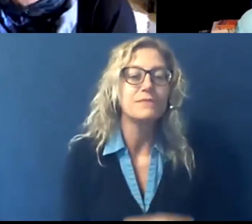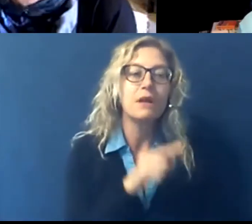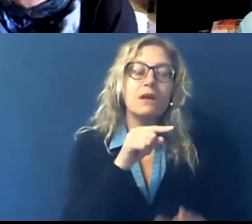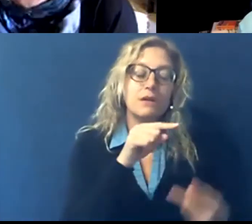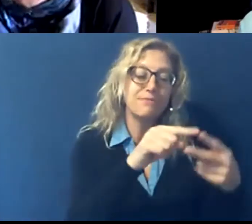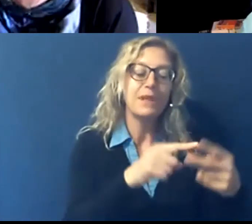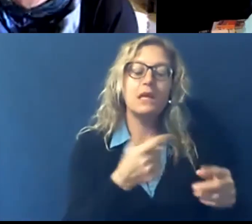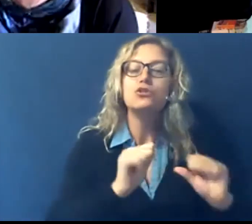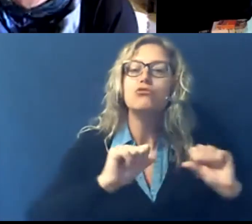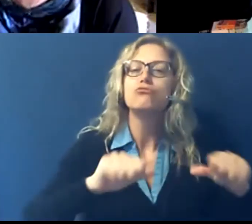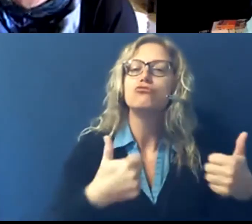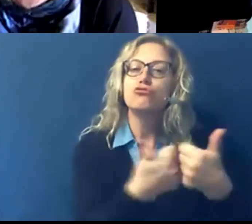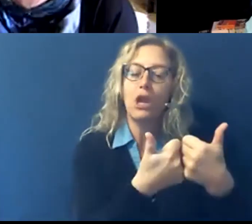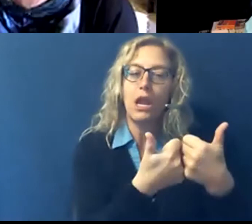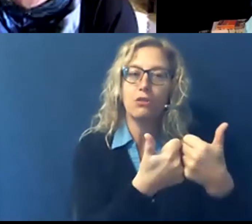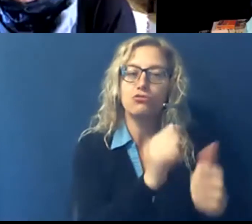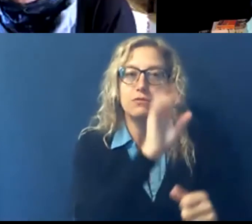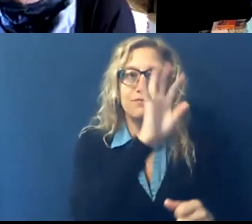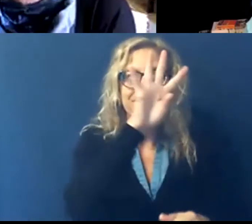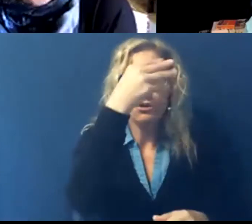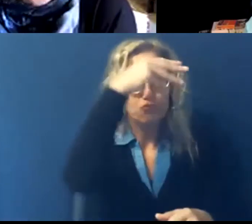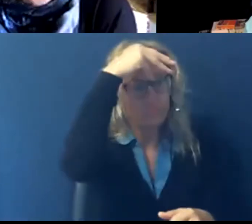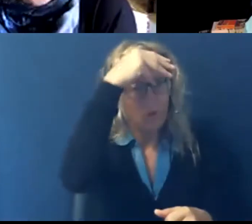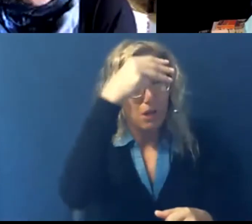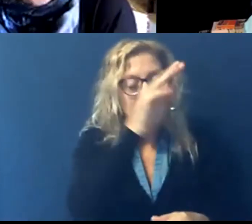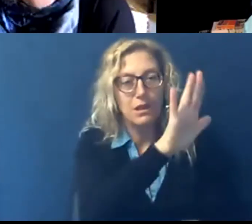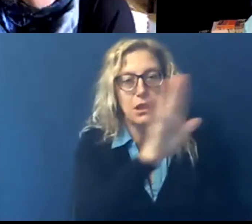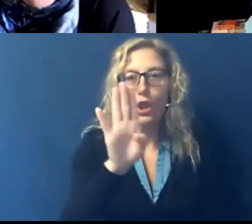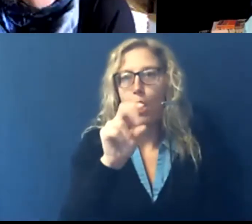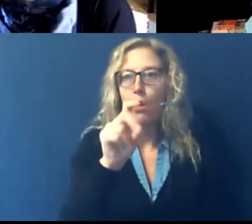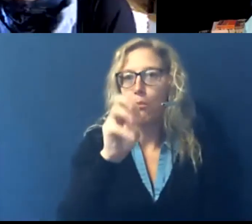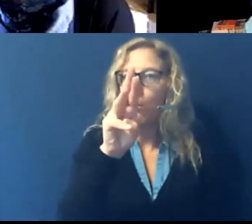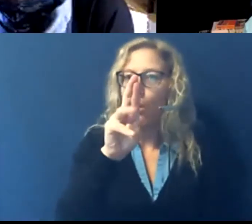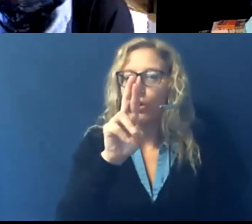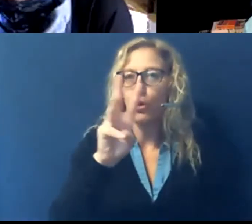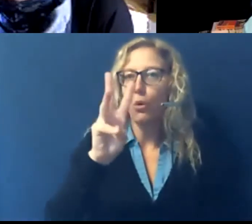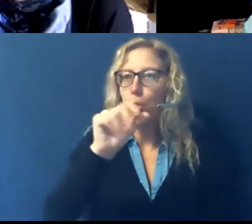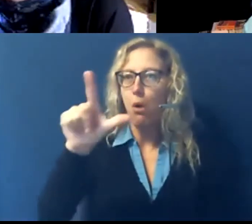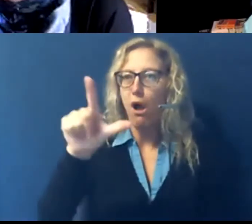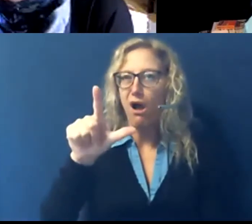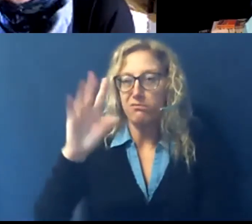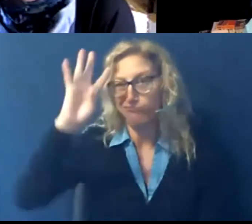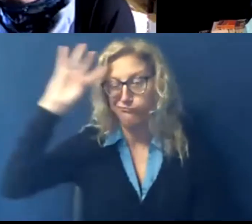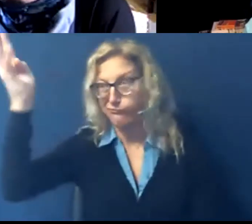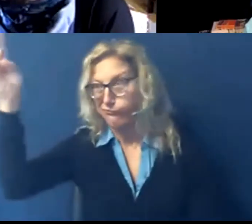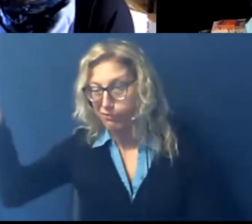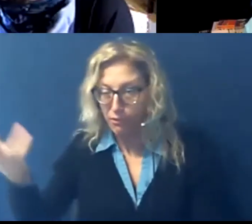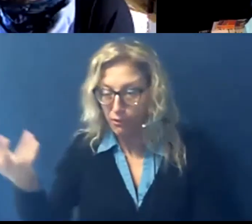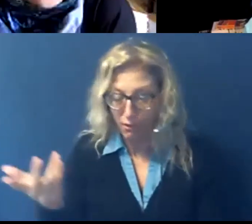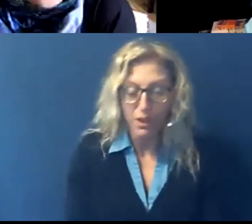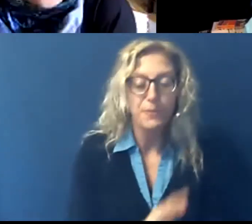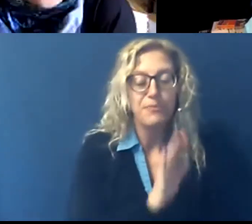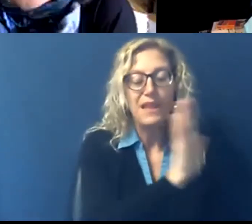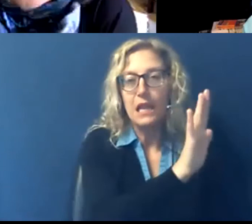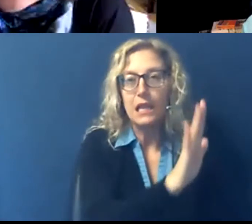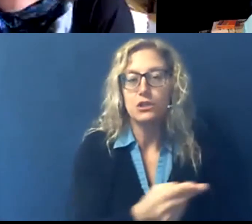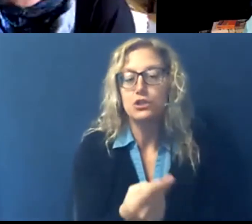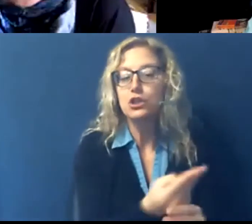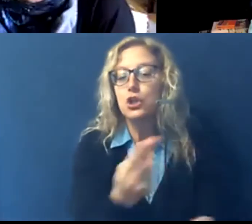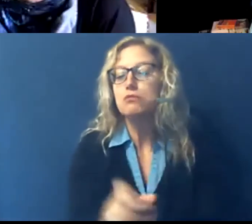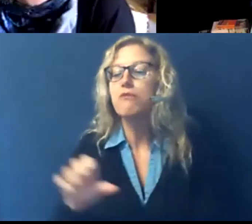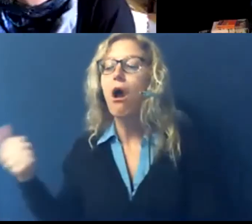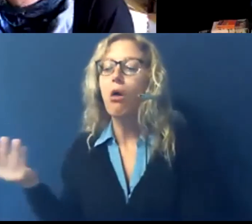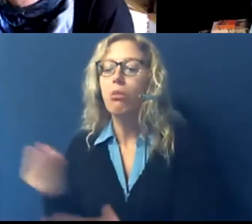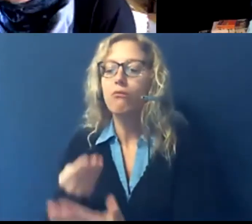challenge to Trump's, what I call his border wall boondoggle, his use of other funding for